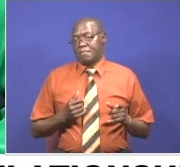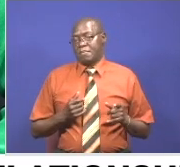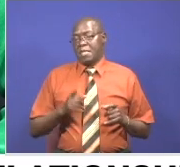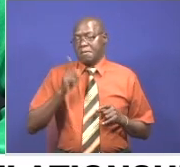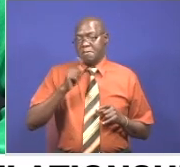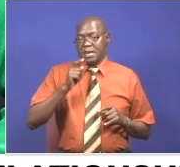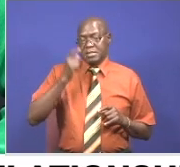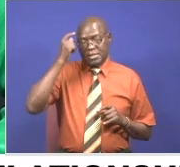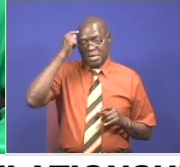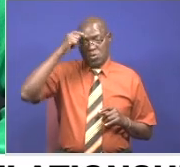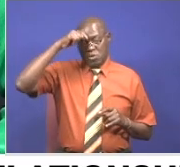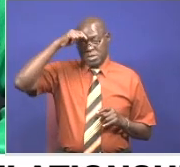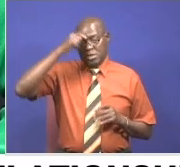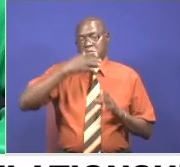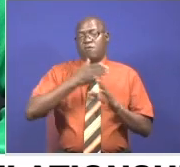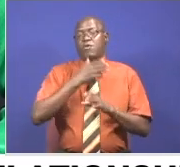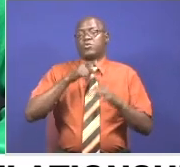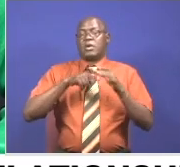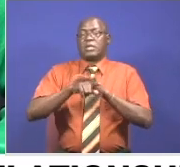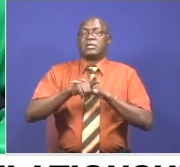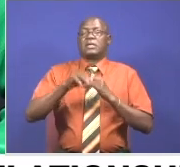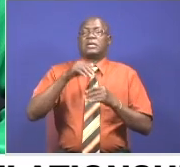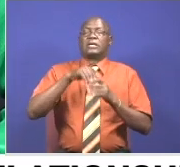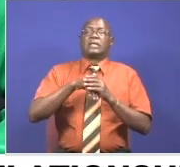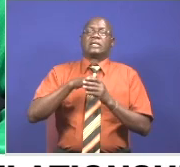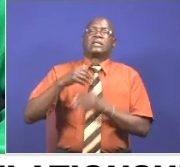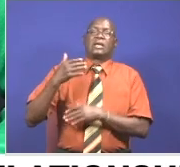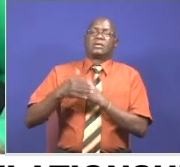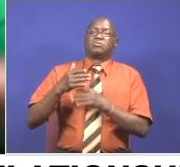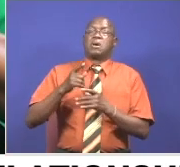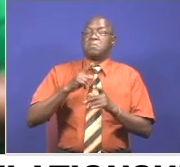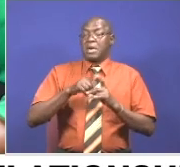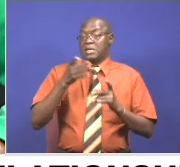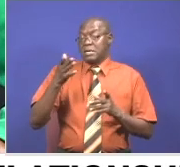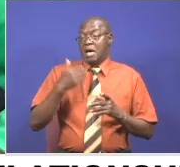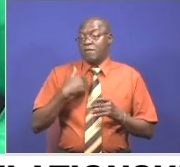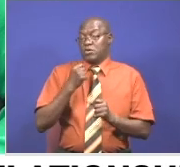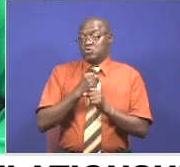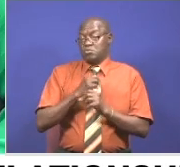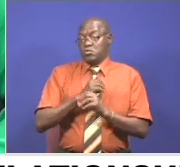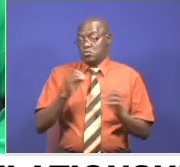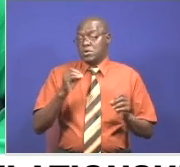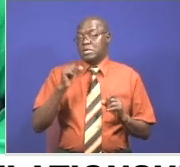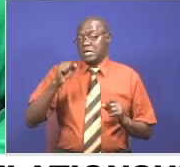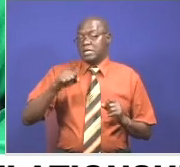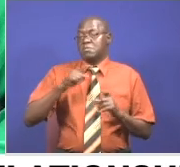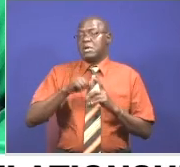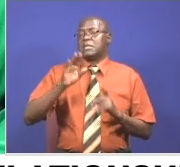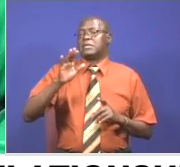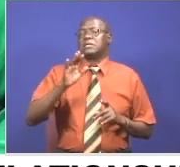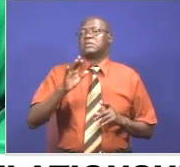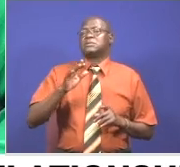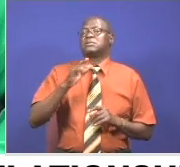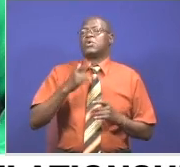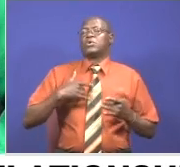you enter into a relationship. Yes, he might not have a job, but what is in his mind concerning not having that